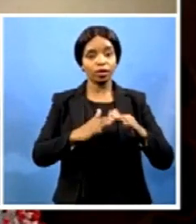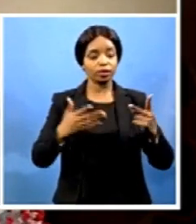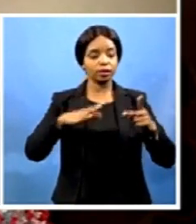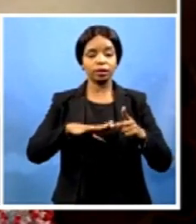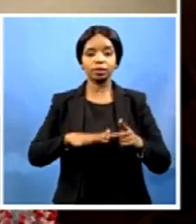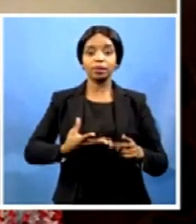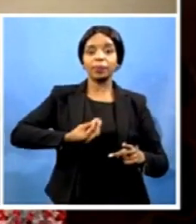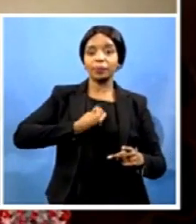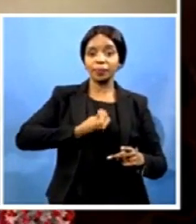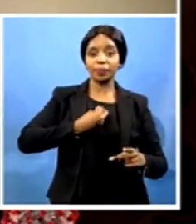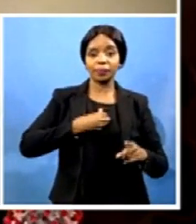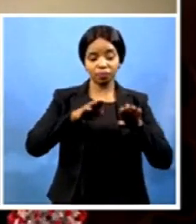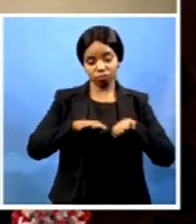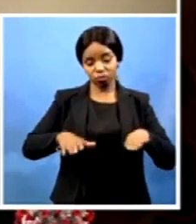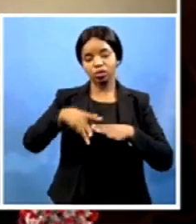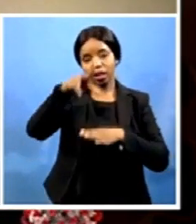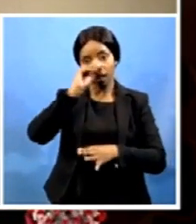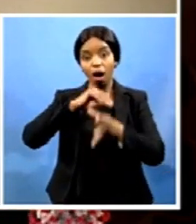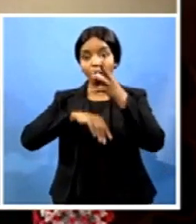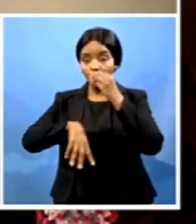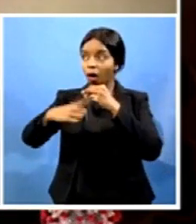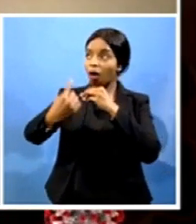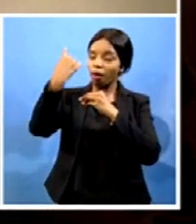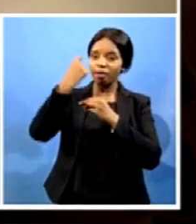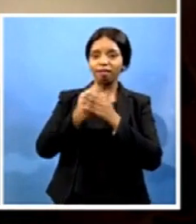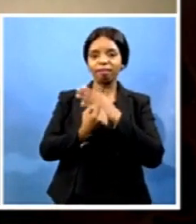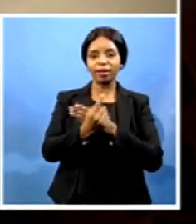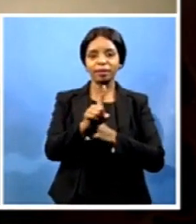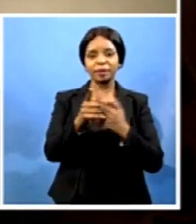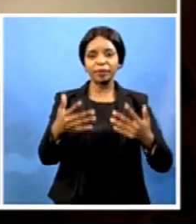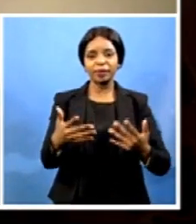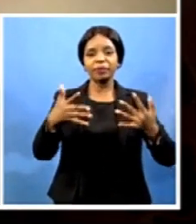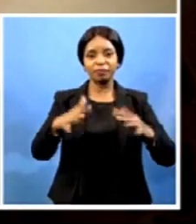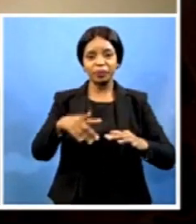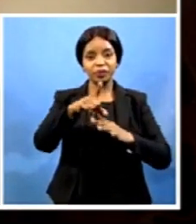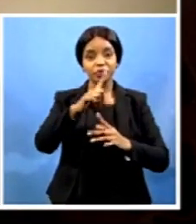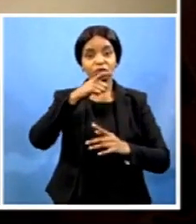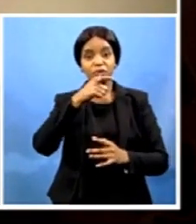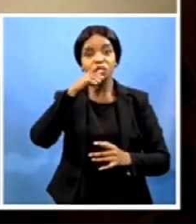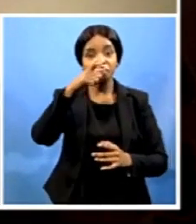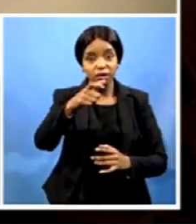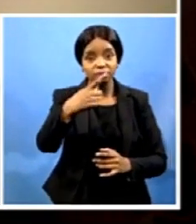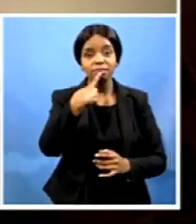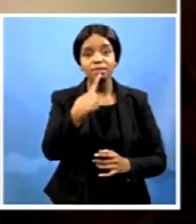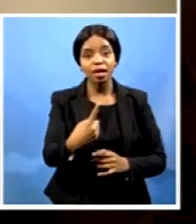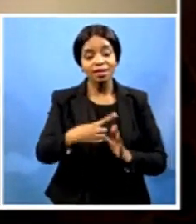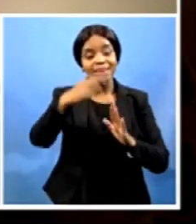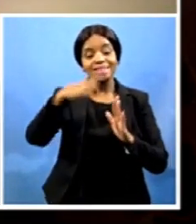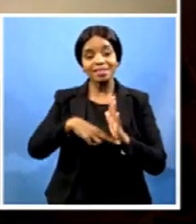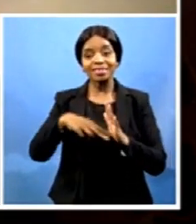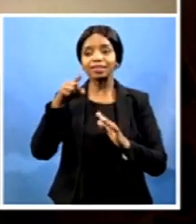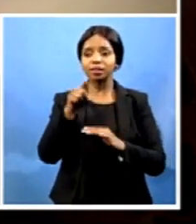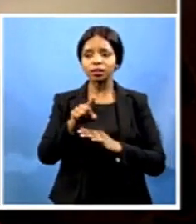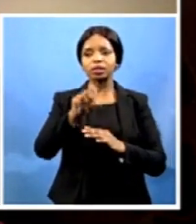as you mentioned, the theme is reading is lit, is that we want to encourage young people, not only young